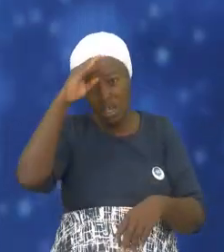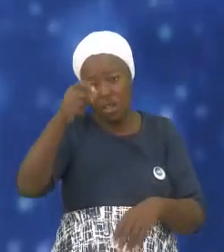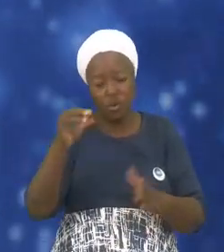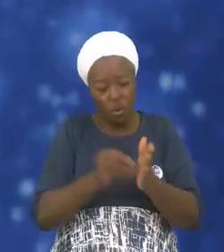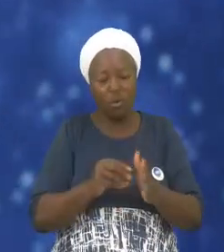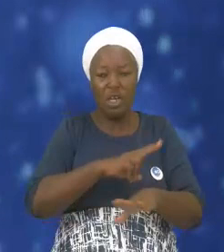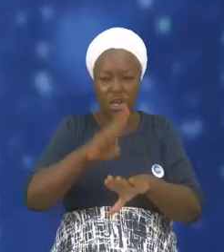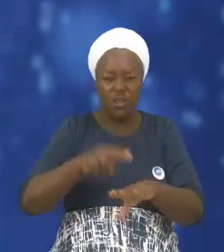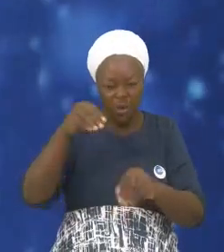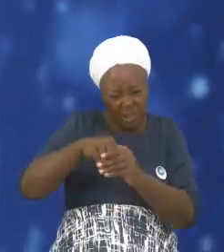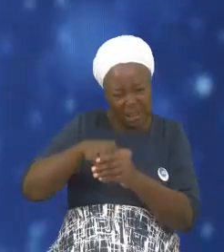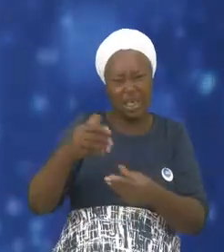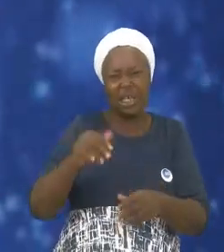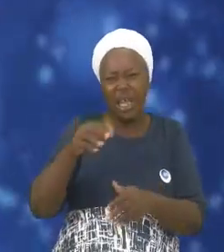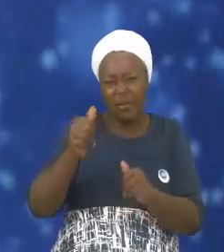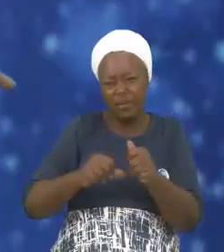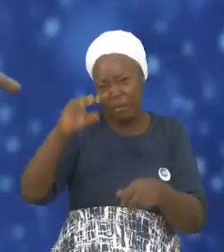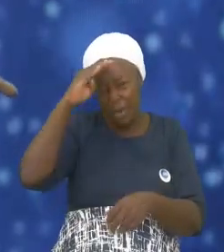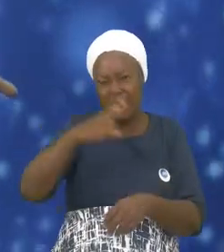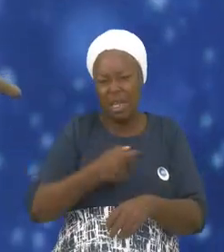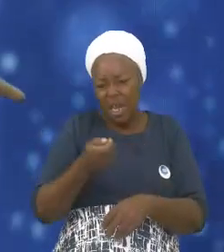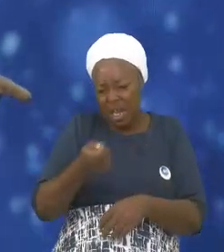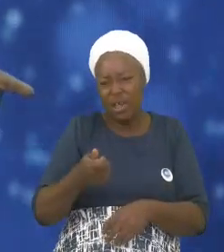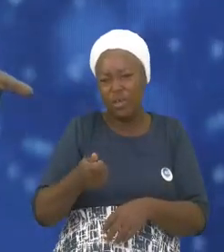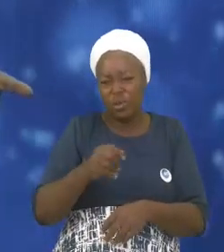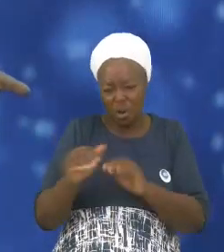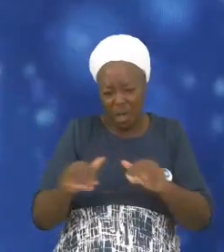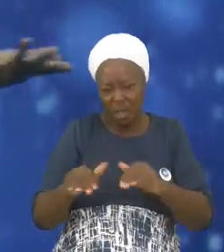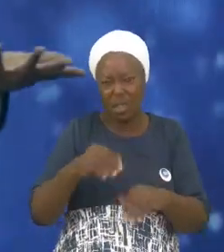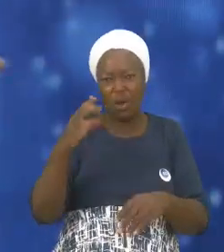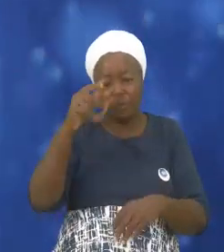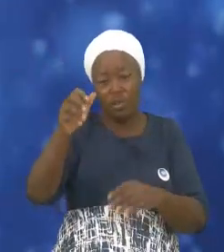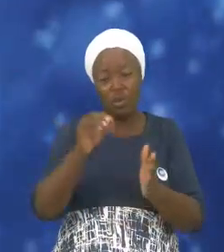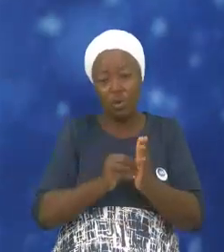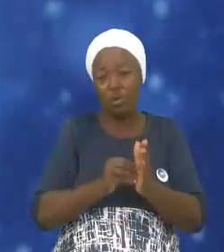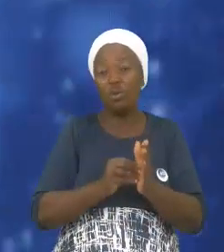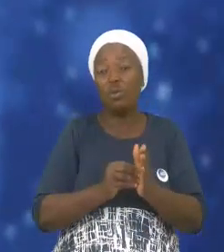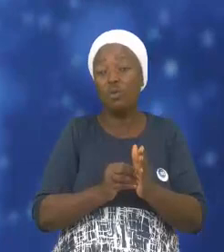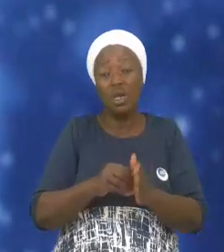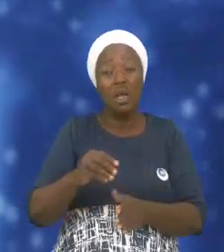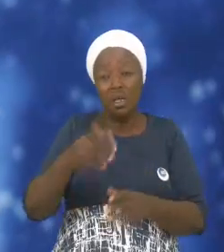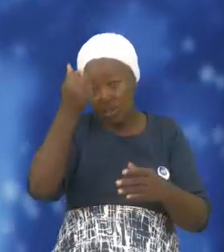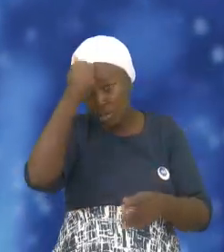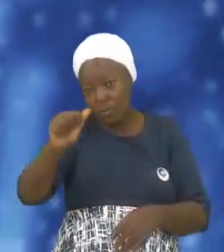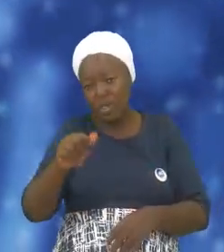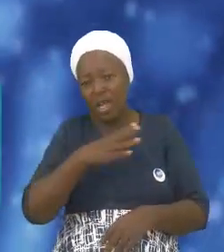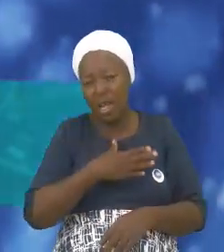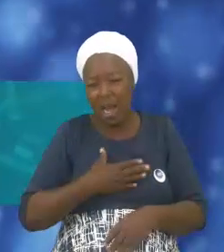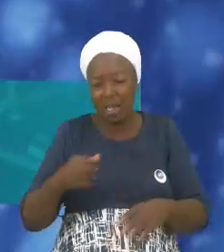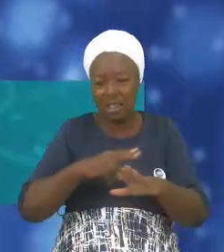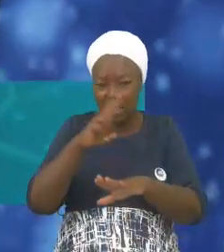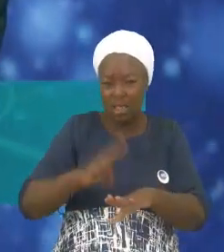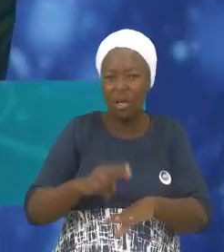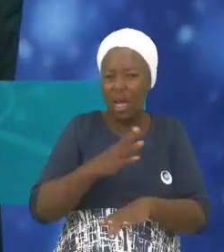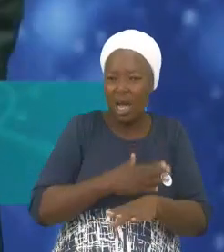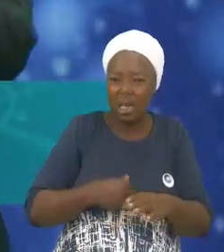injection of his own sinfulness, a little injection of his own rebellion. And when Satan